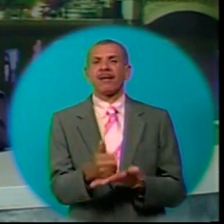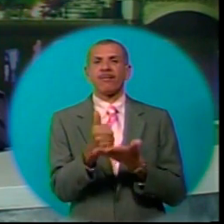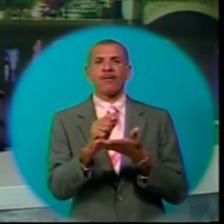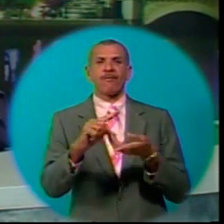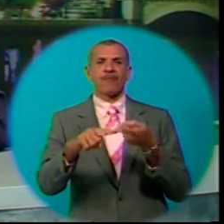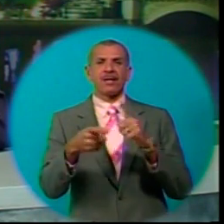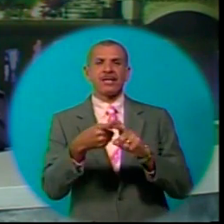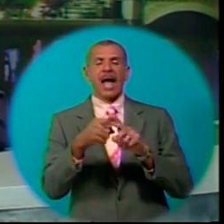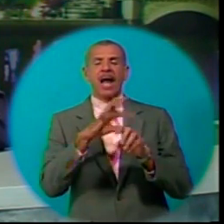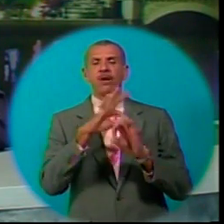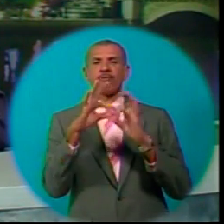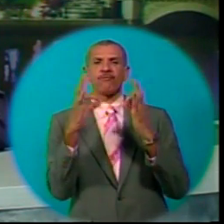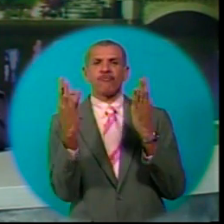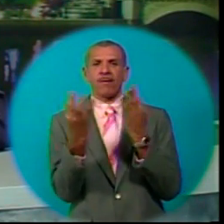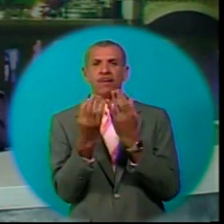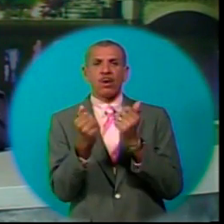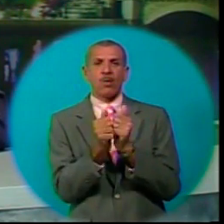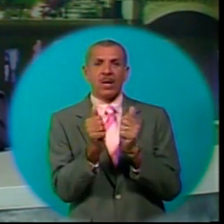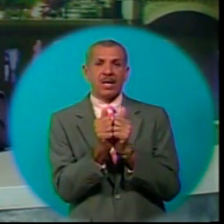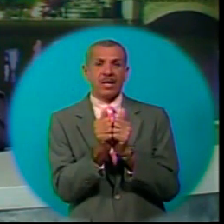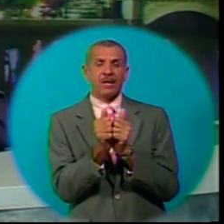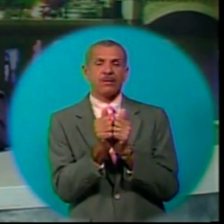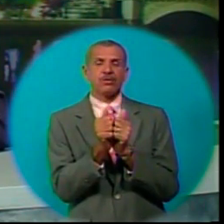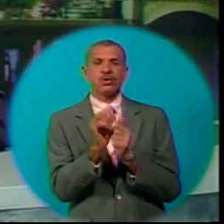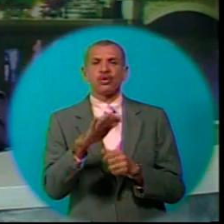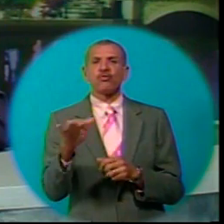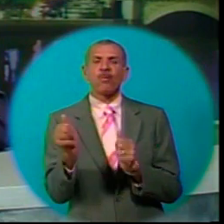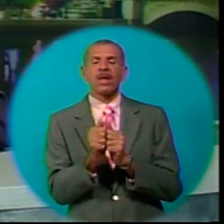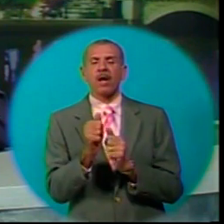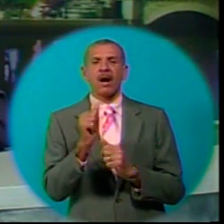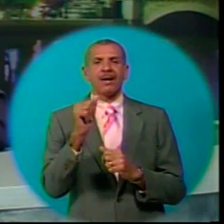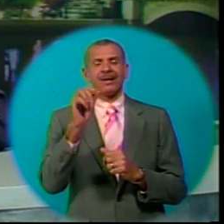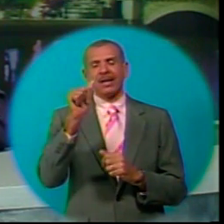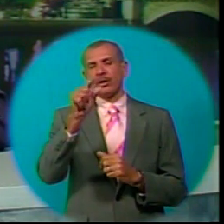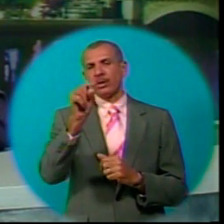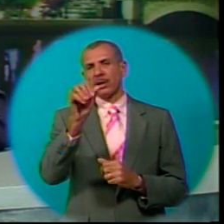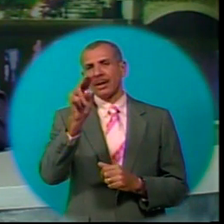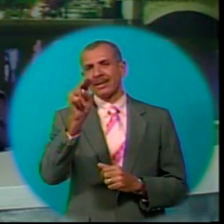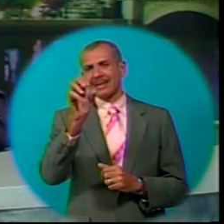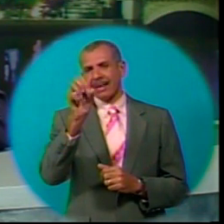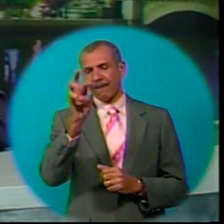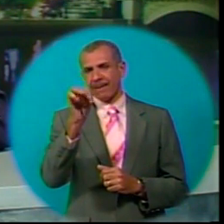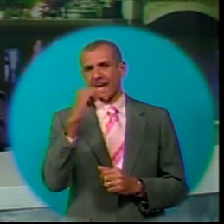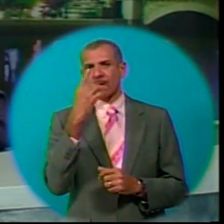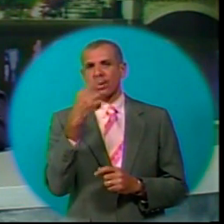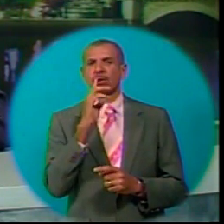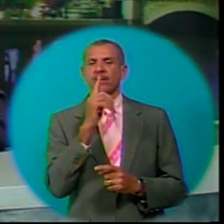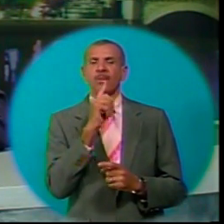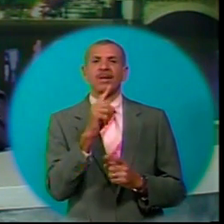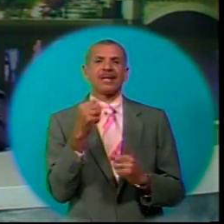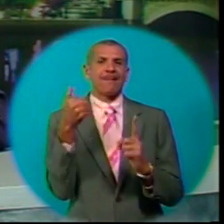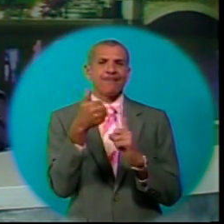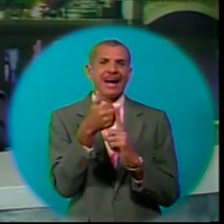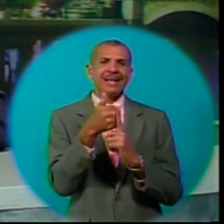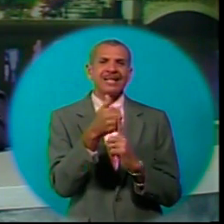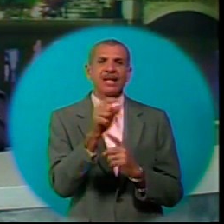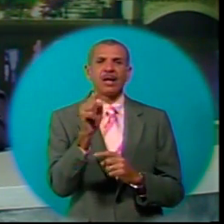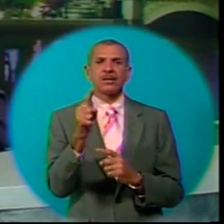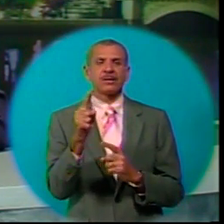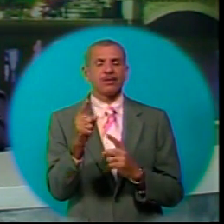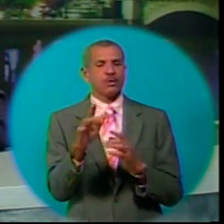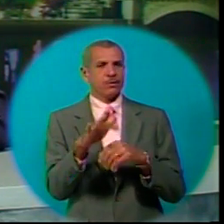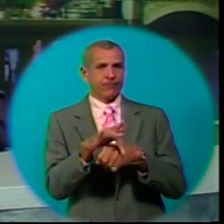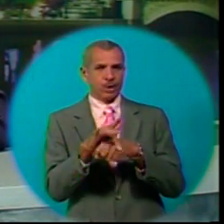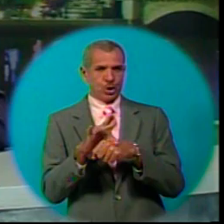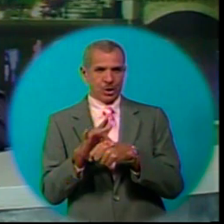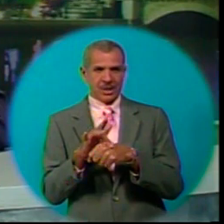autistic children, there will be a one-day seminar at the Cave Hill School of Business with the theme Impacting Autism Through Early Intervention.